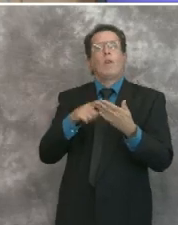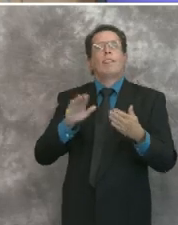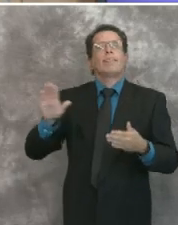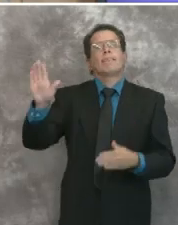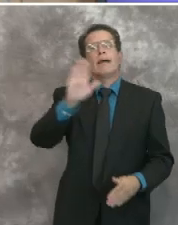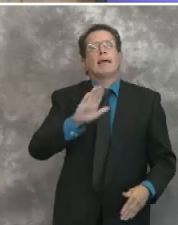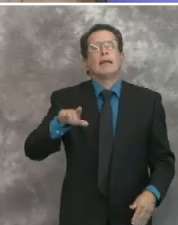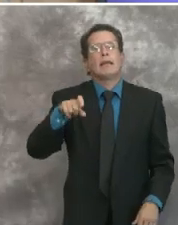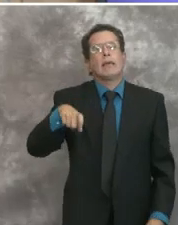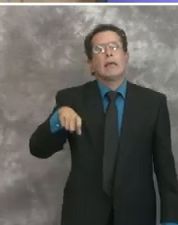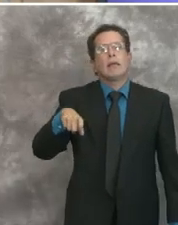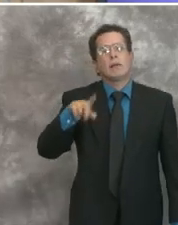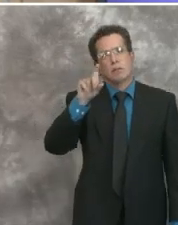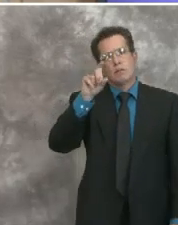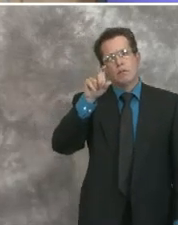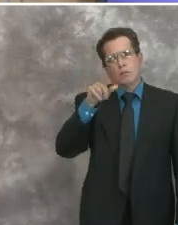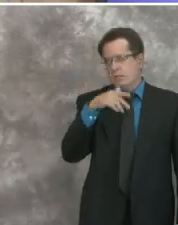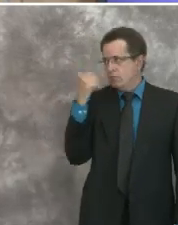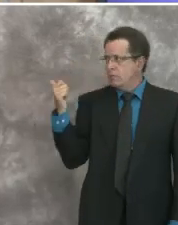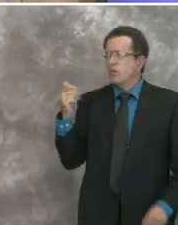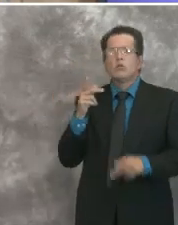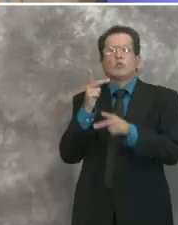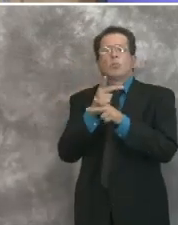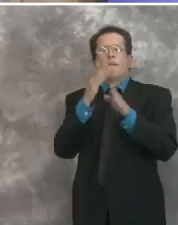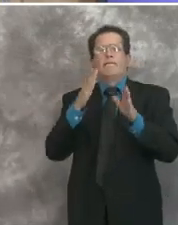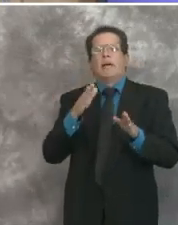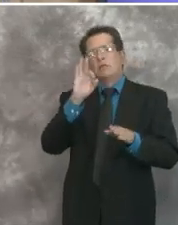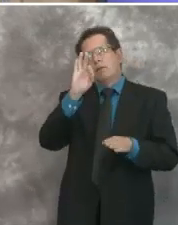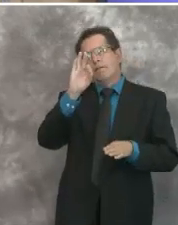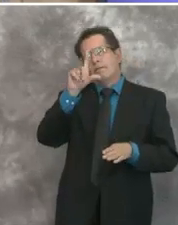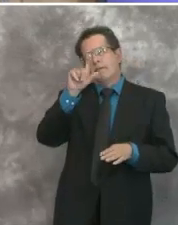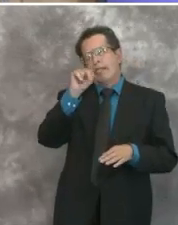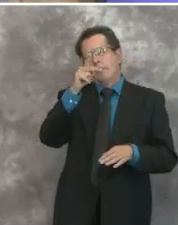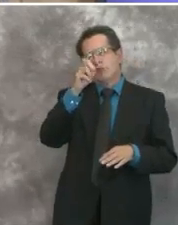I think Supervisor Fletcher is going to respond.